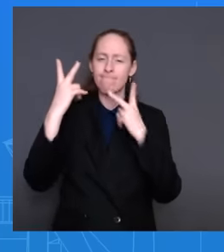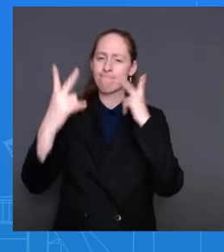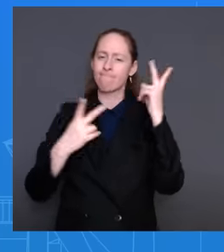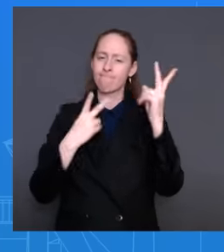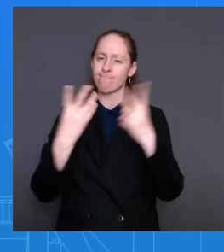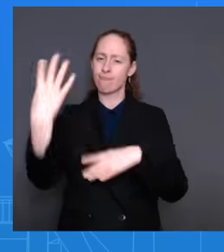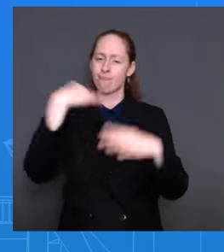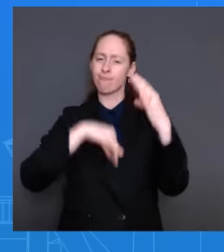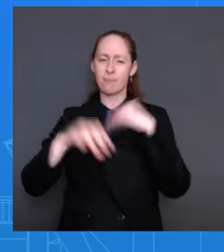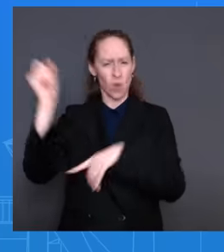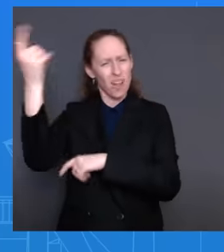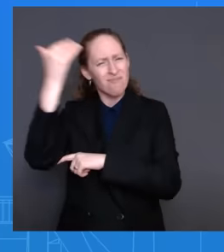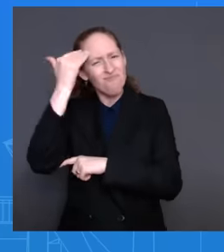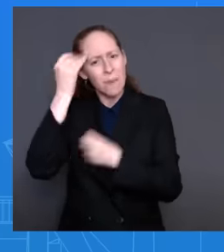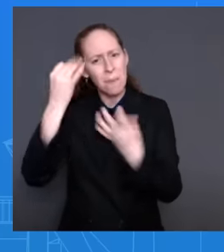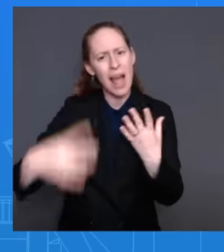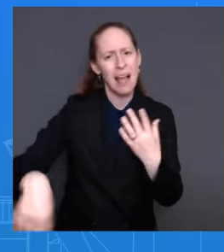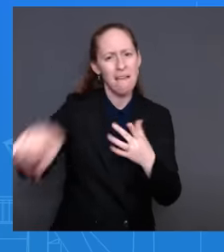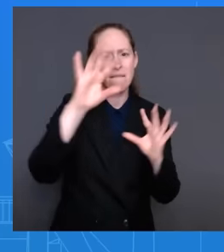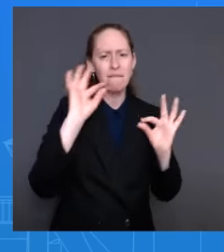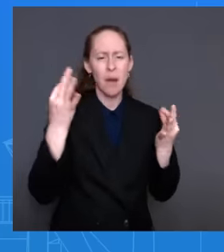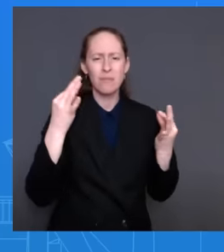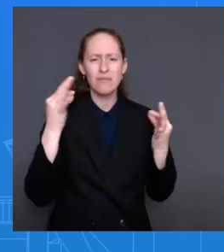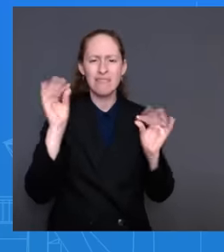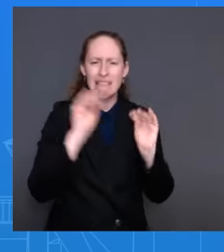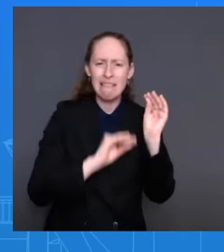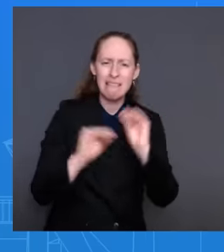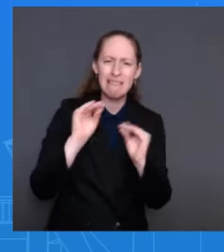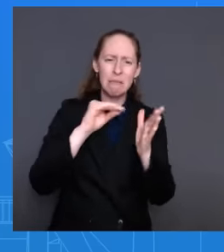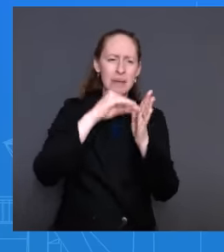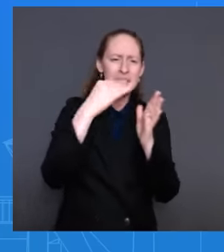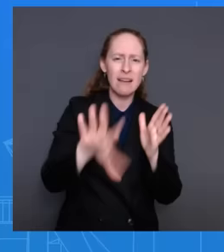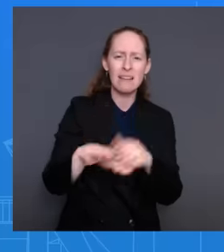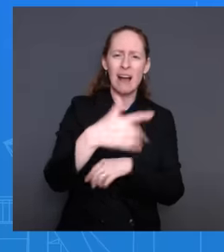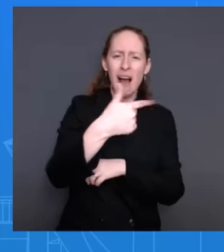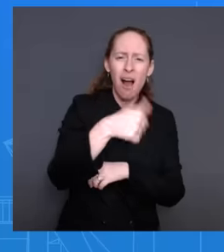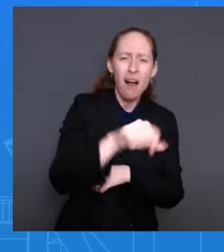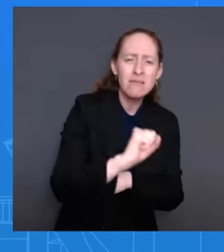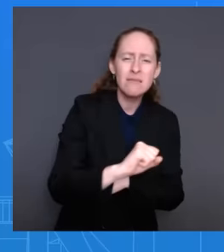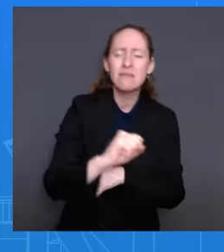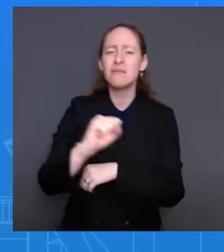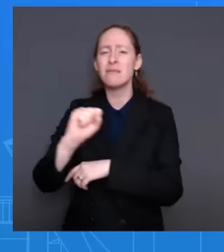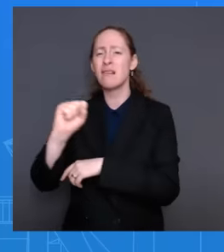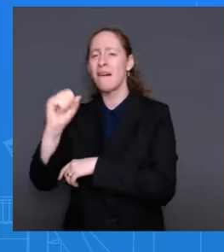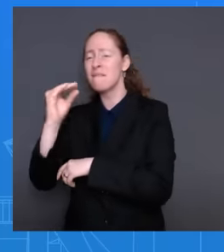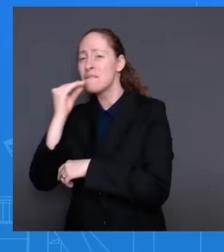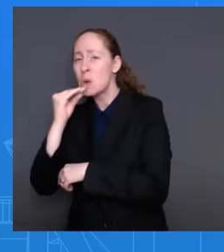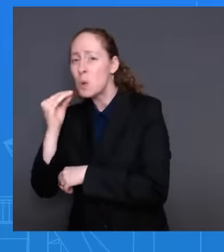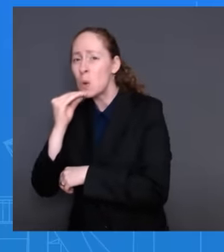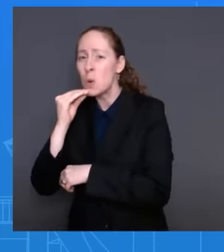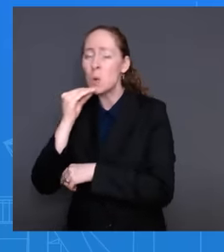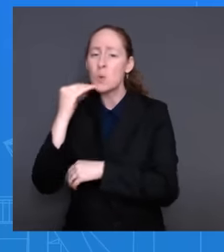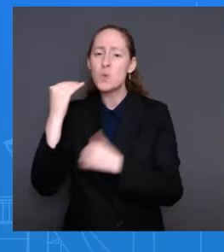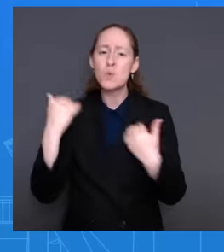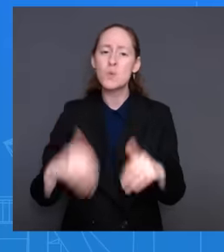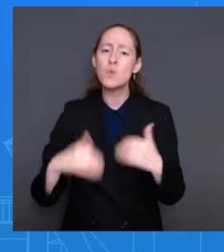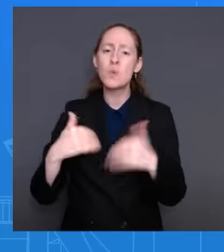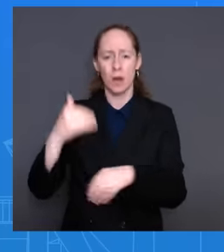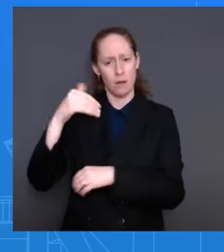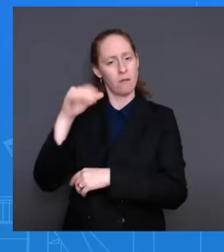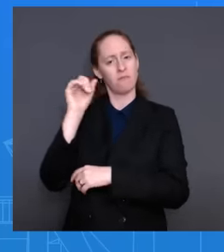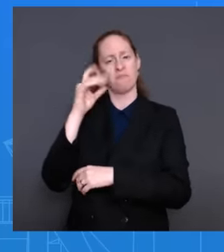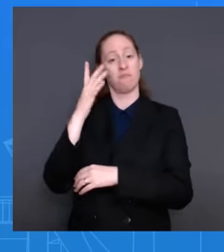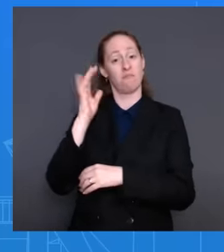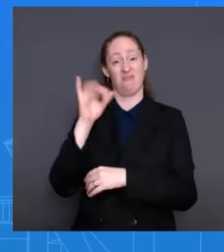grocery store. And he's made very clear, and he's communicating very clearly, that that's his top economic priority, and that